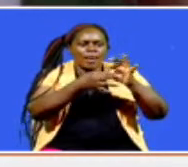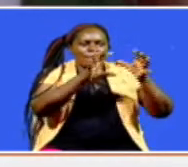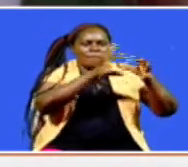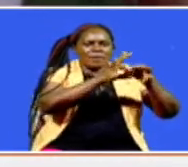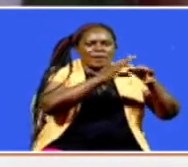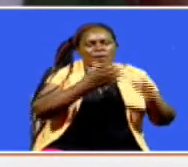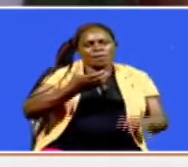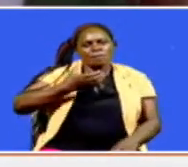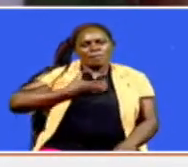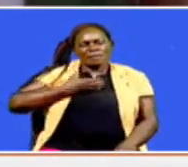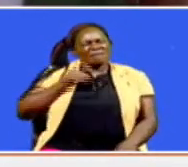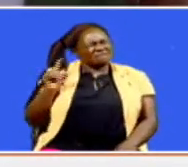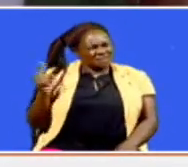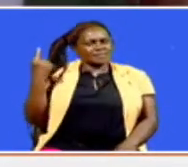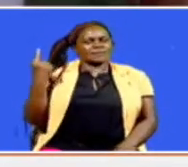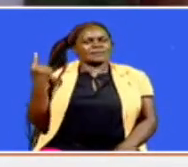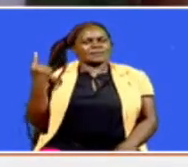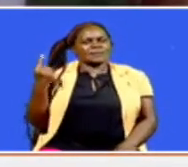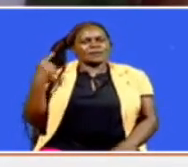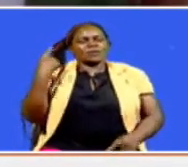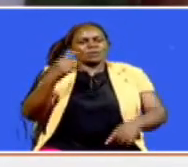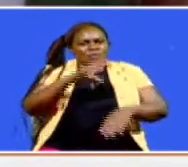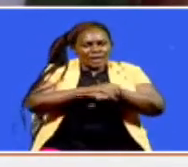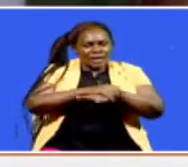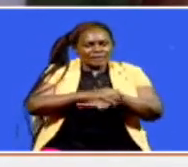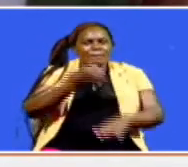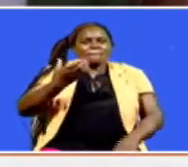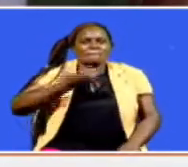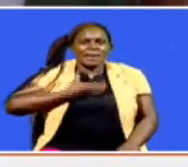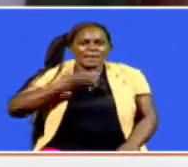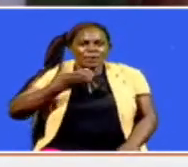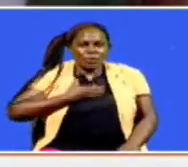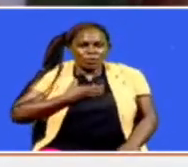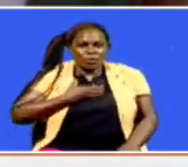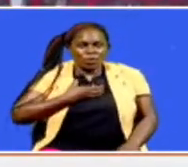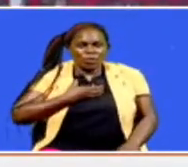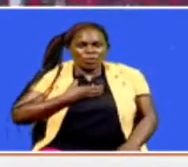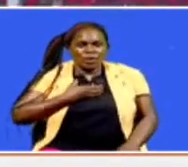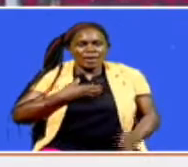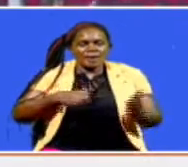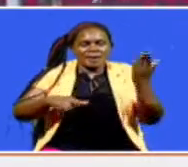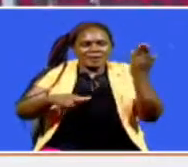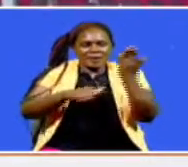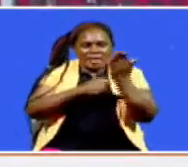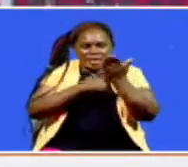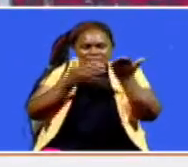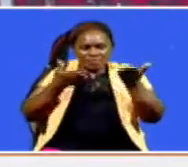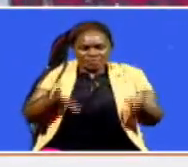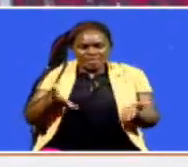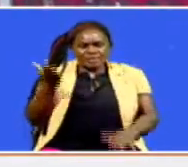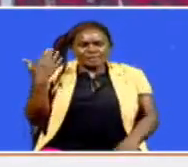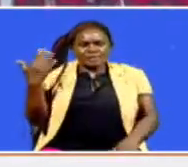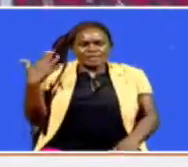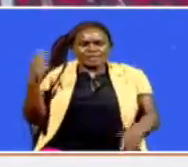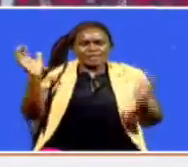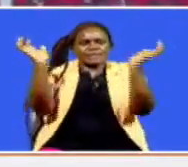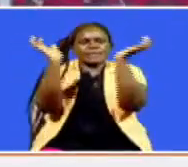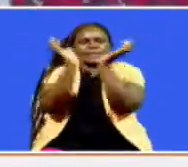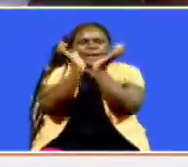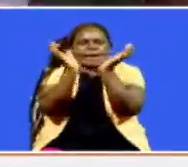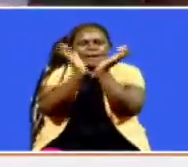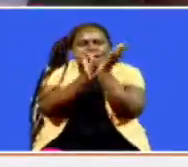medal, the first to win an Olympic medal, by renaming this Kericho Green